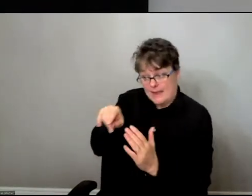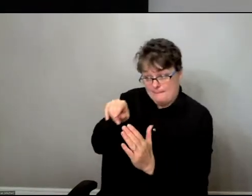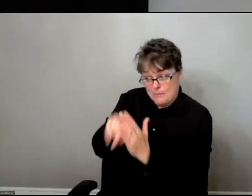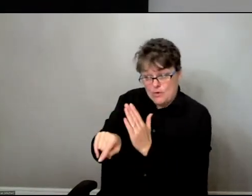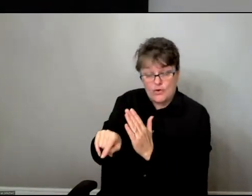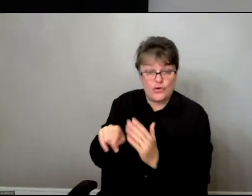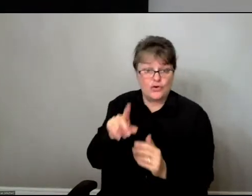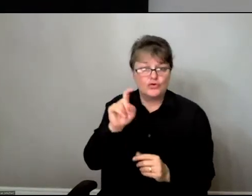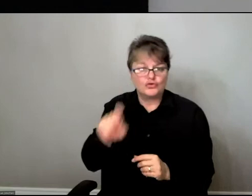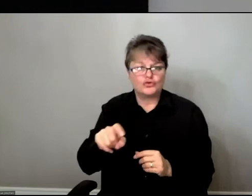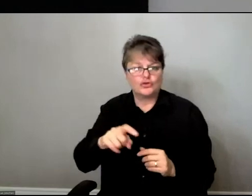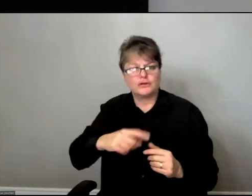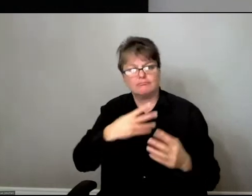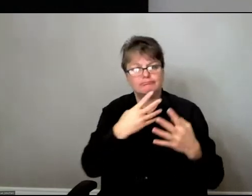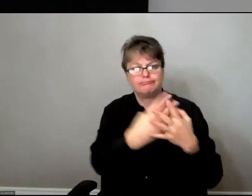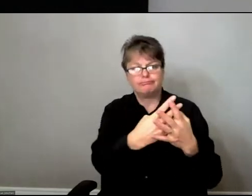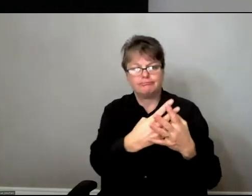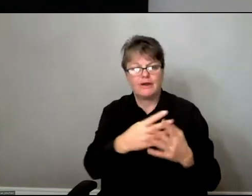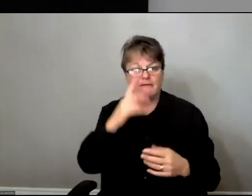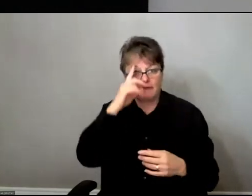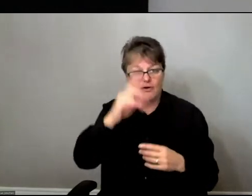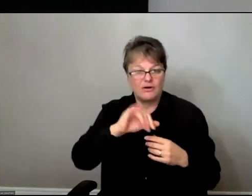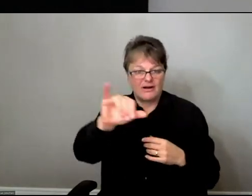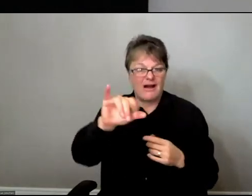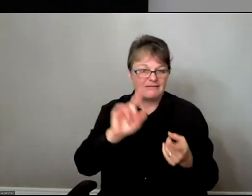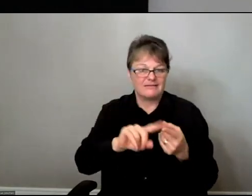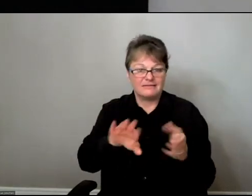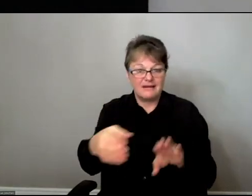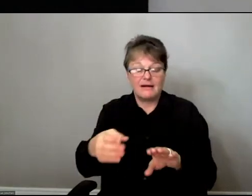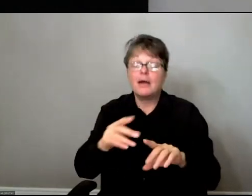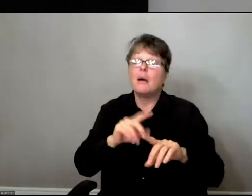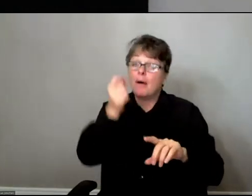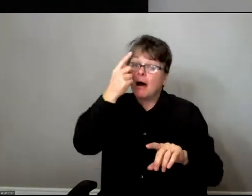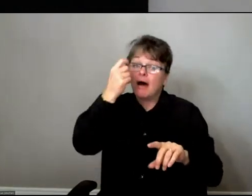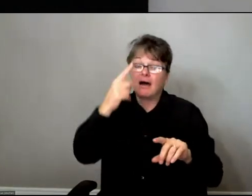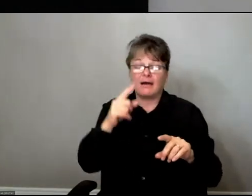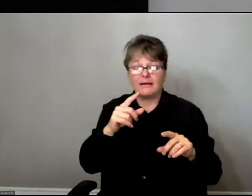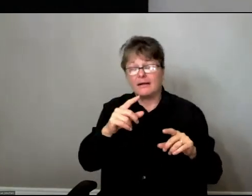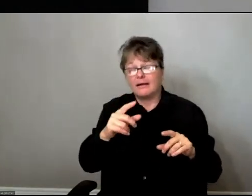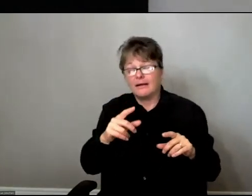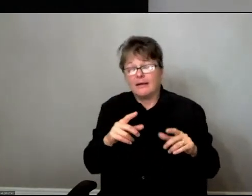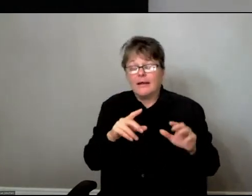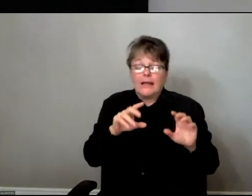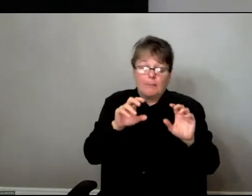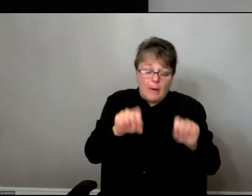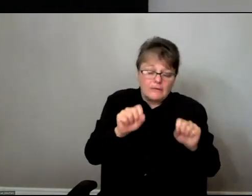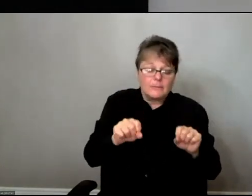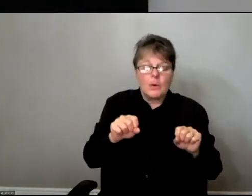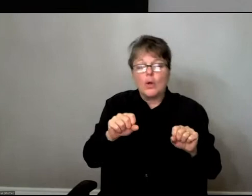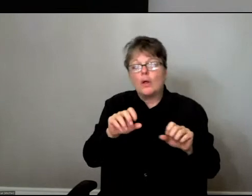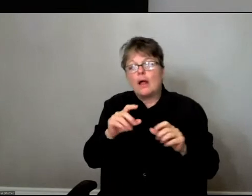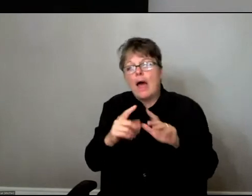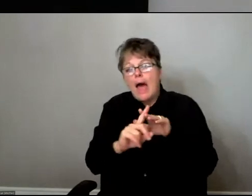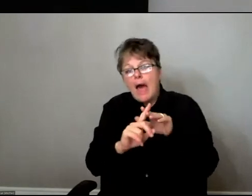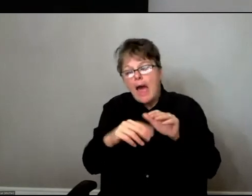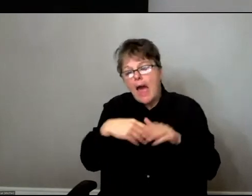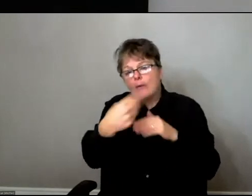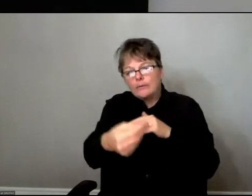sentencing comes the possibility of parole in 10 years. Is this what her life was